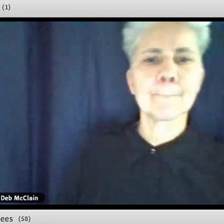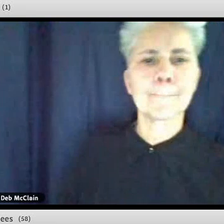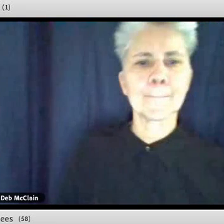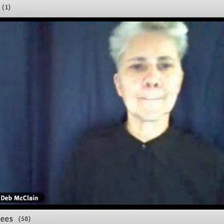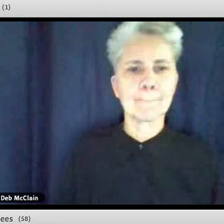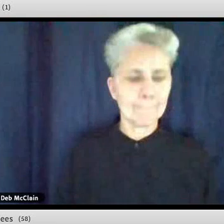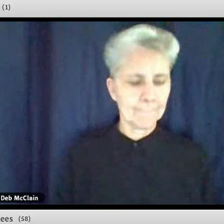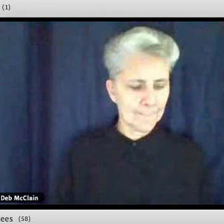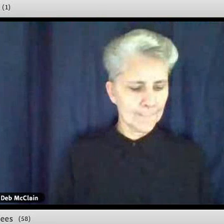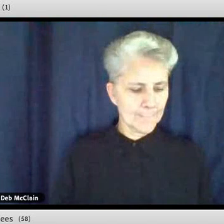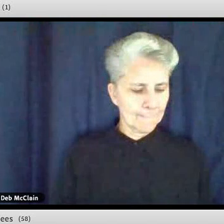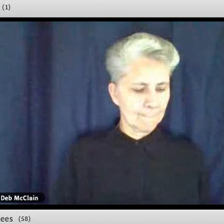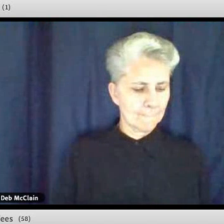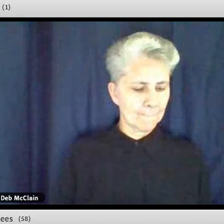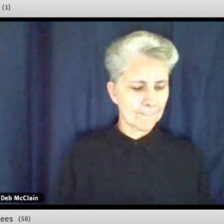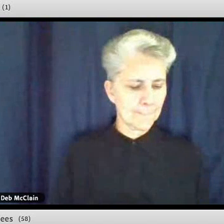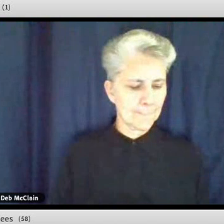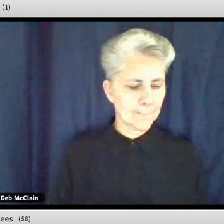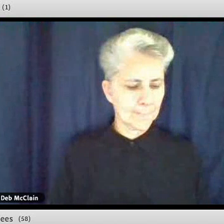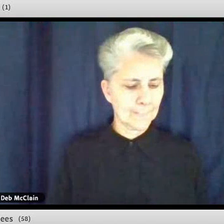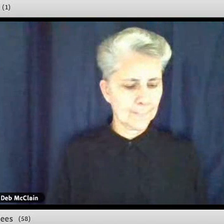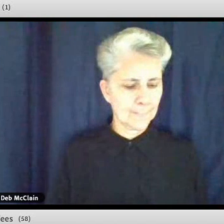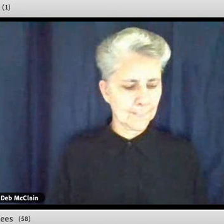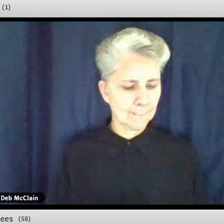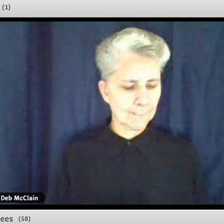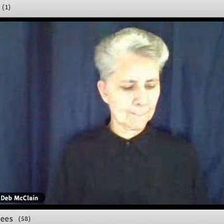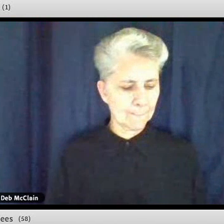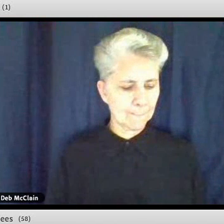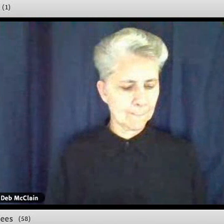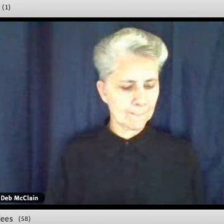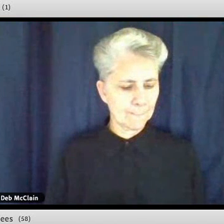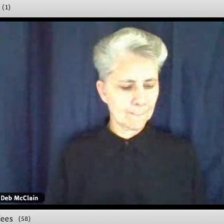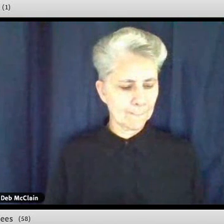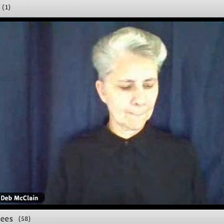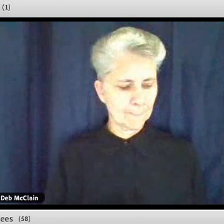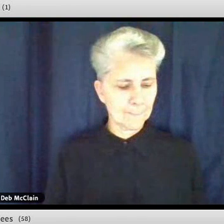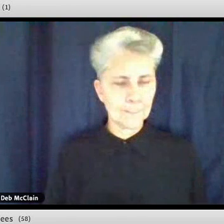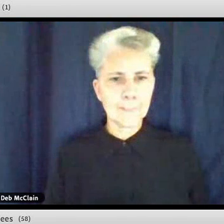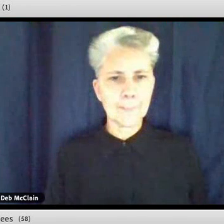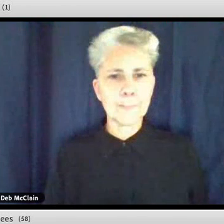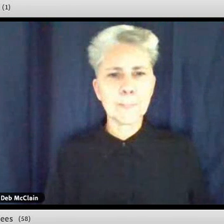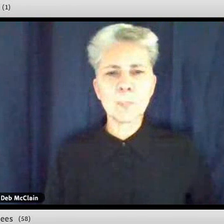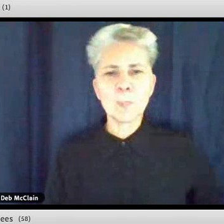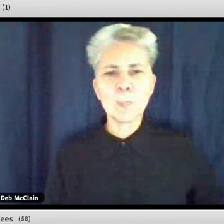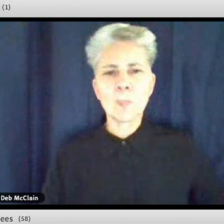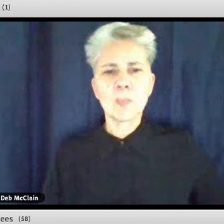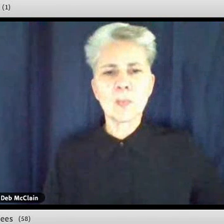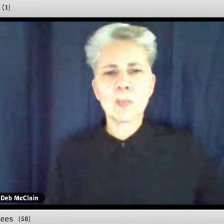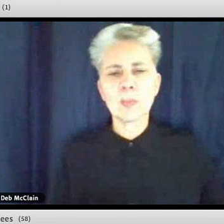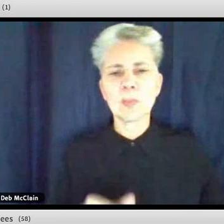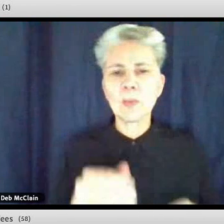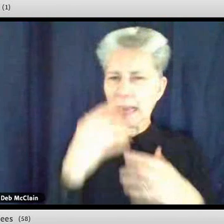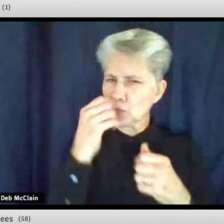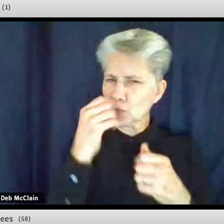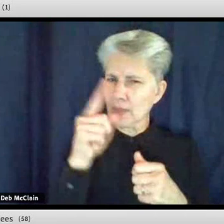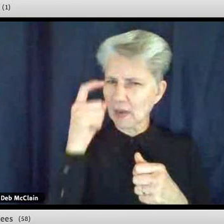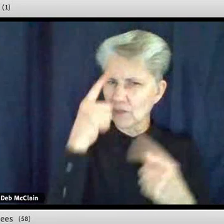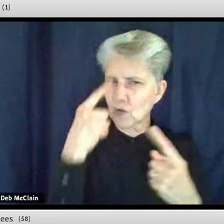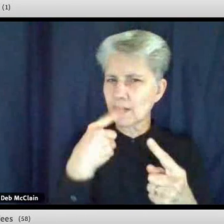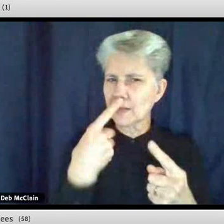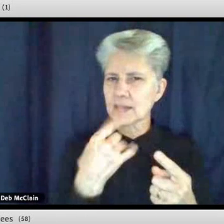And I thought that Florida was kind of their own counties were doing their own thing kind of thing for right now. So it's interesting that